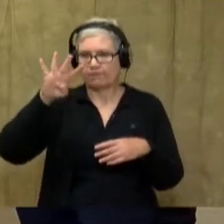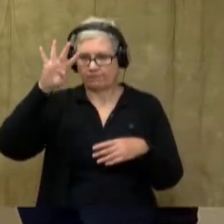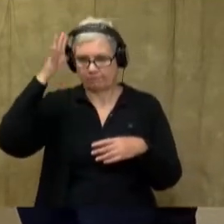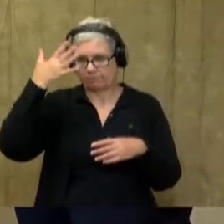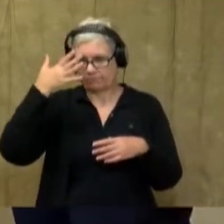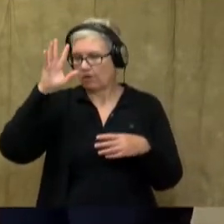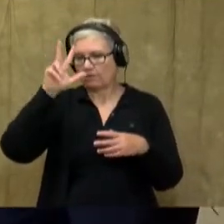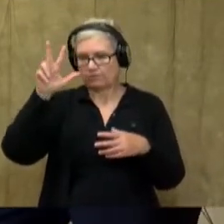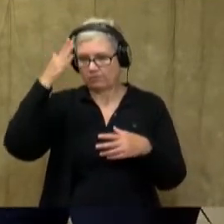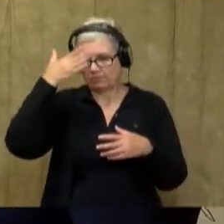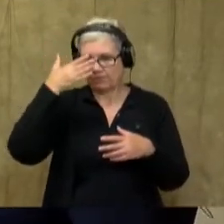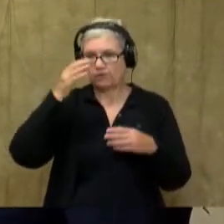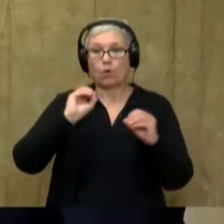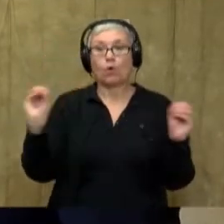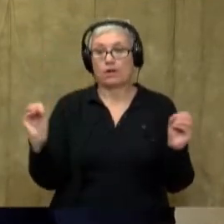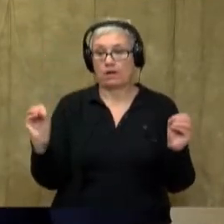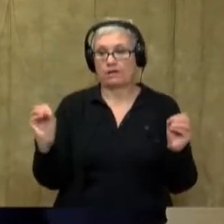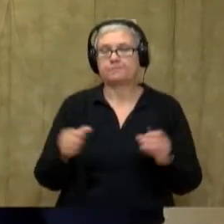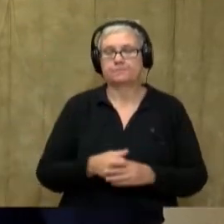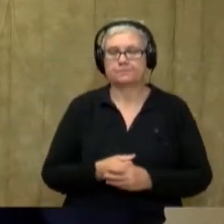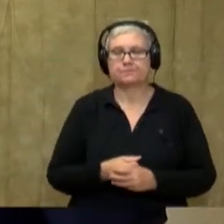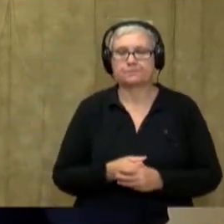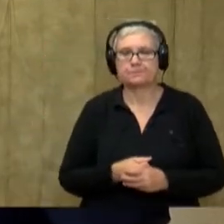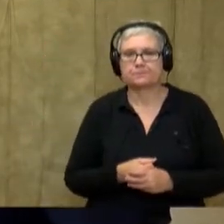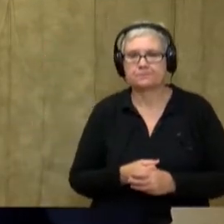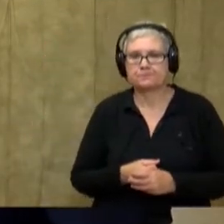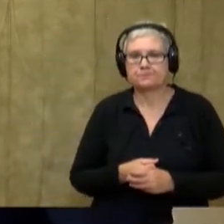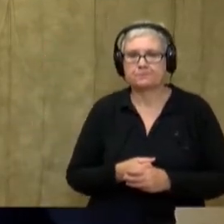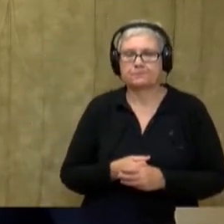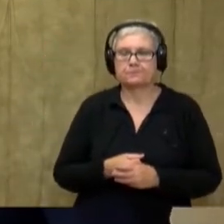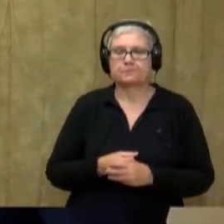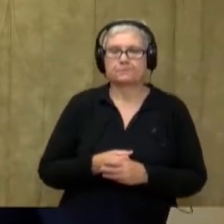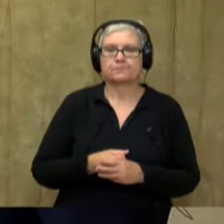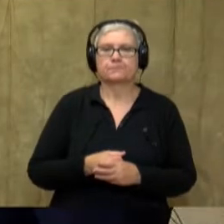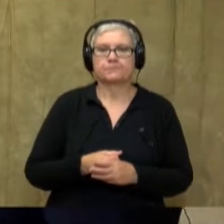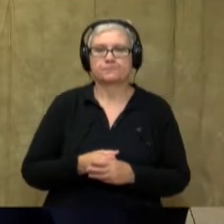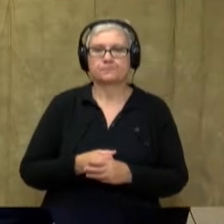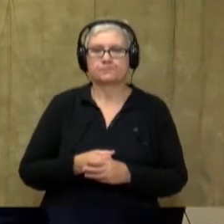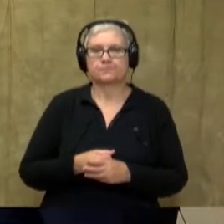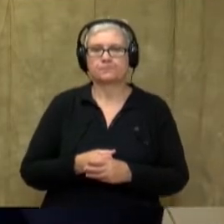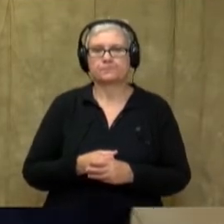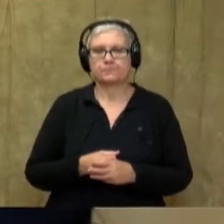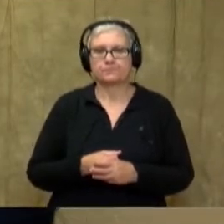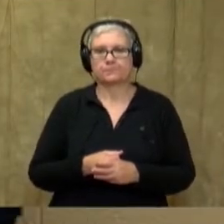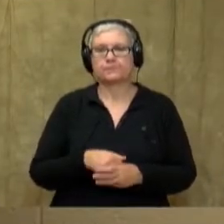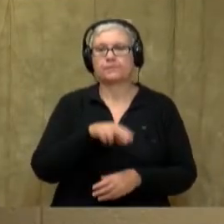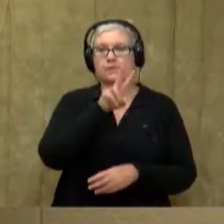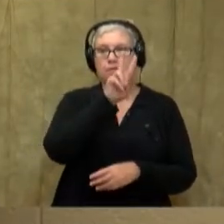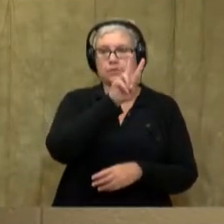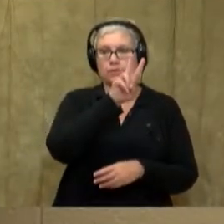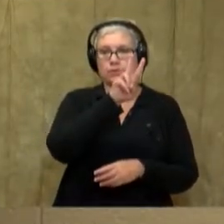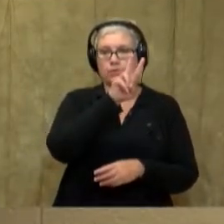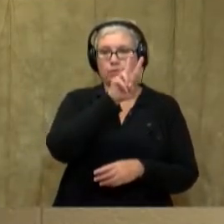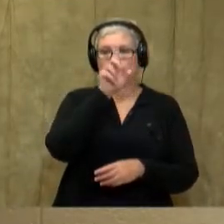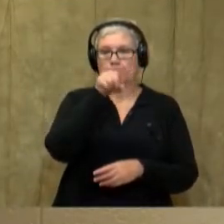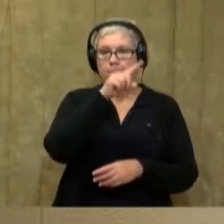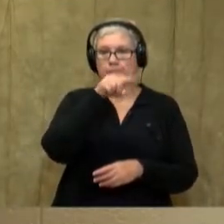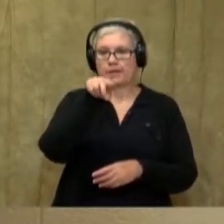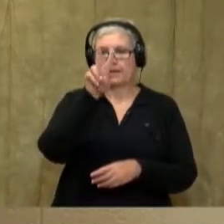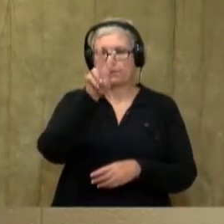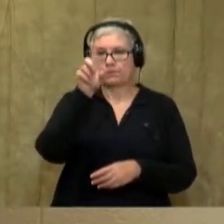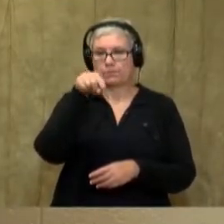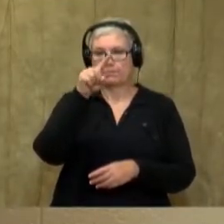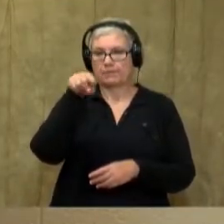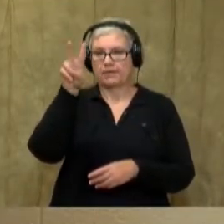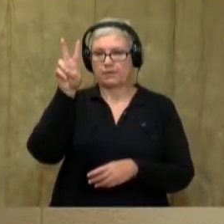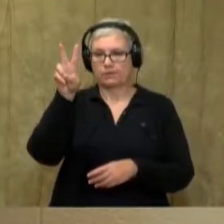information to generalize and talk about any size cube. So when we're talking about a 2x2x2 cube, here we